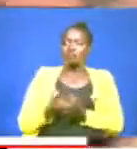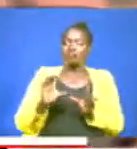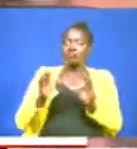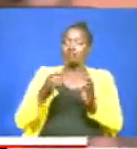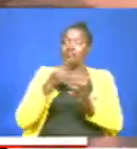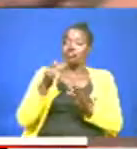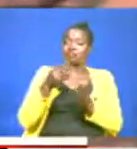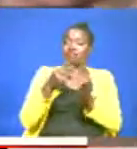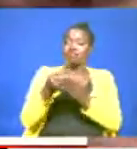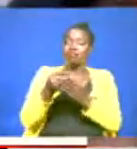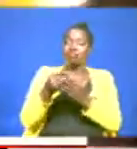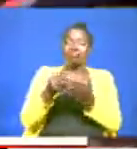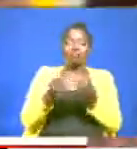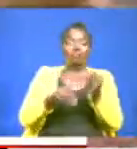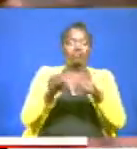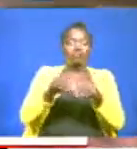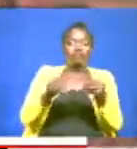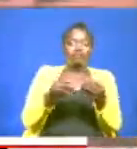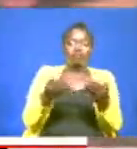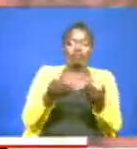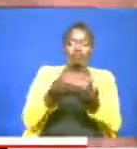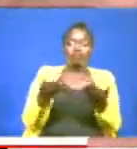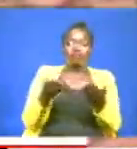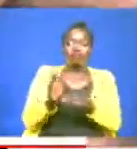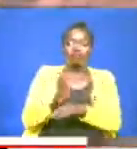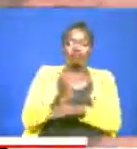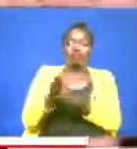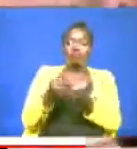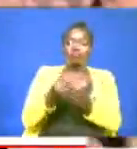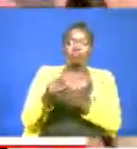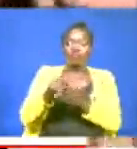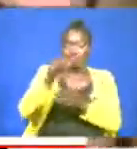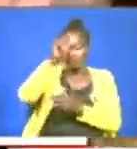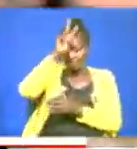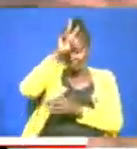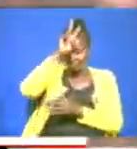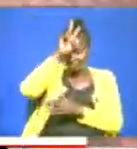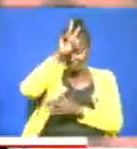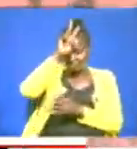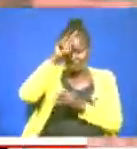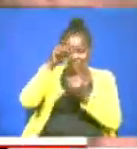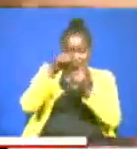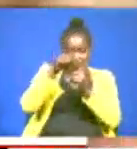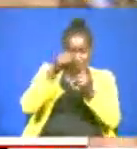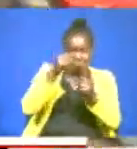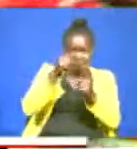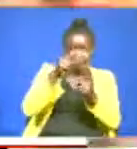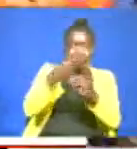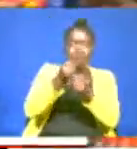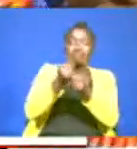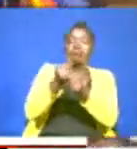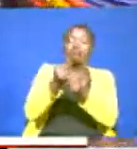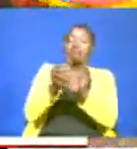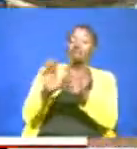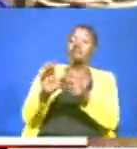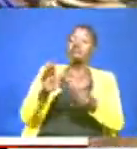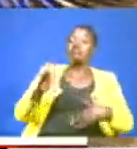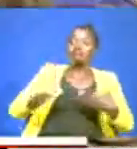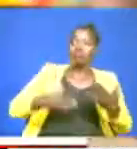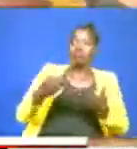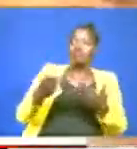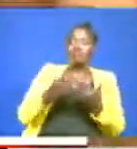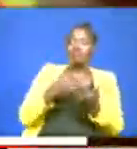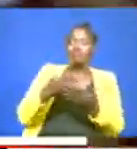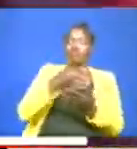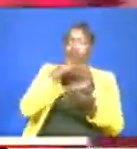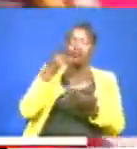money collected at this grave is used to buy a goat that is slaughtered to appease Atana Yeche whenever there is a drought, with